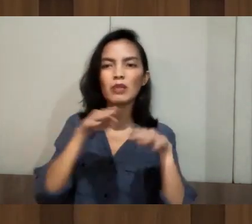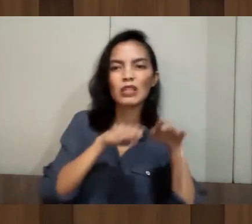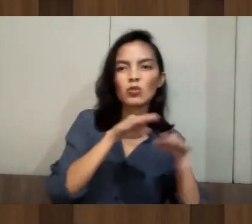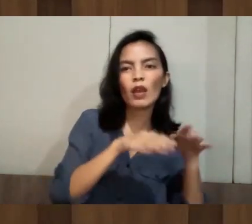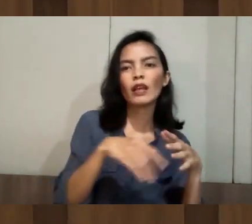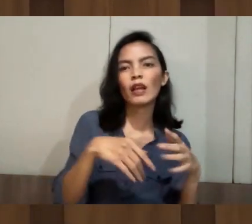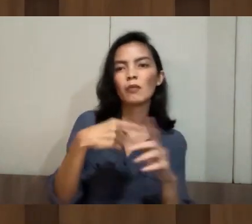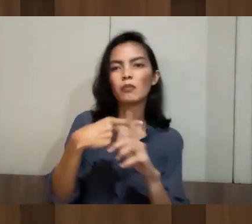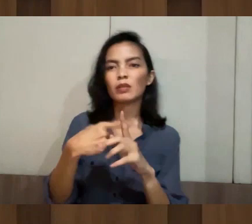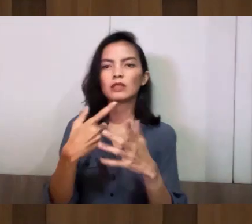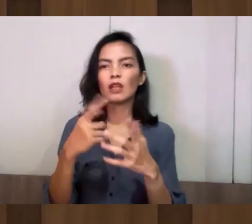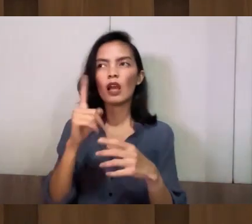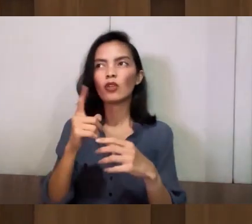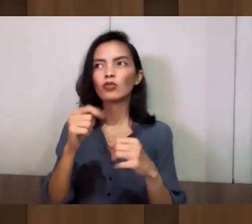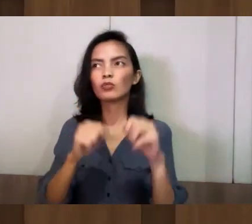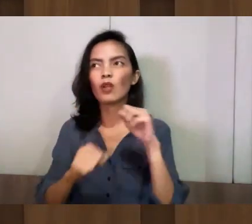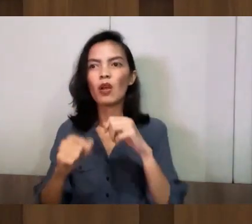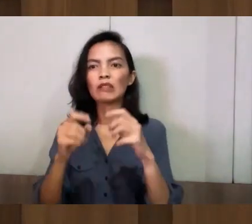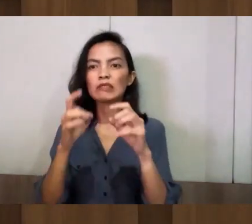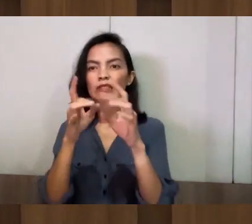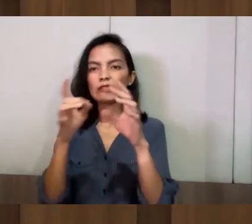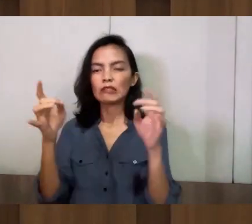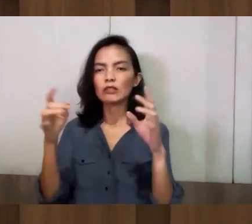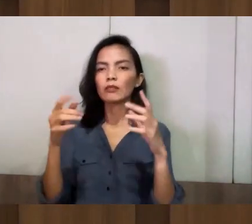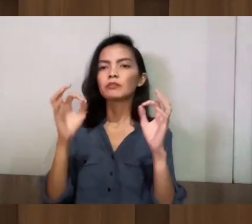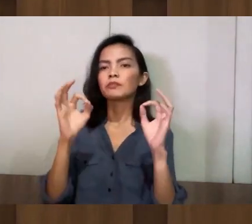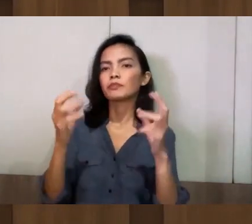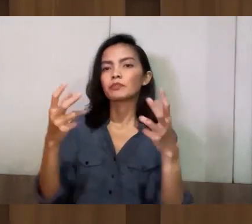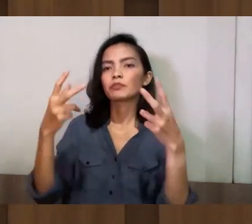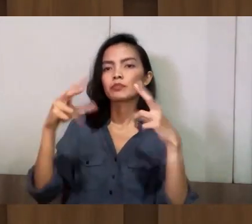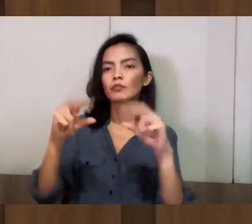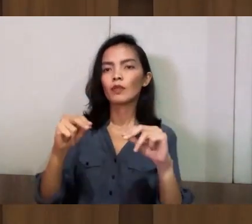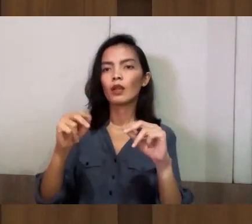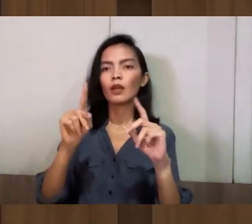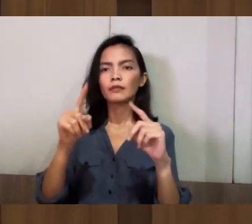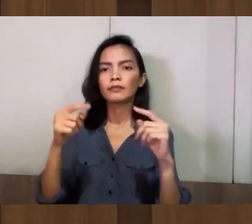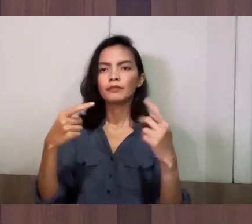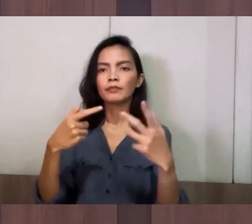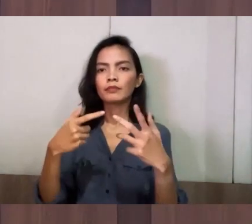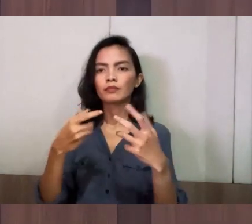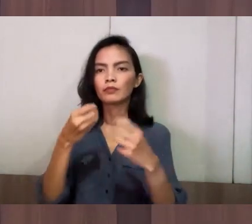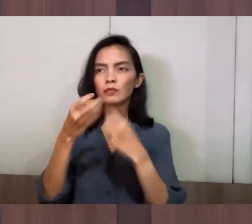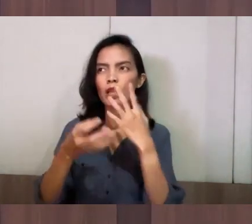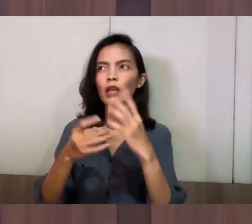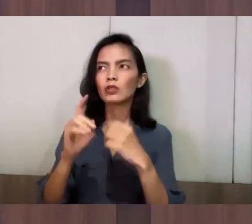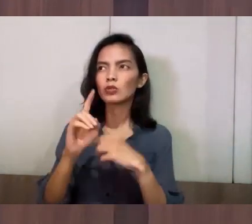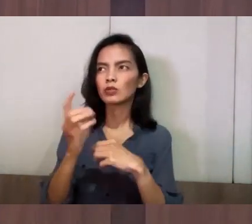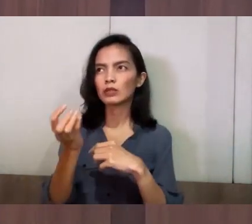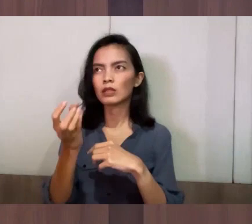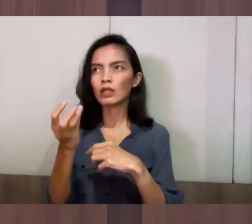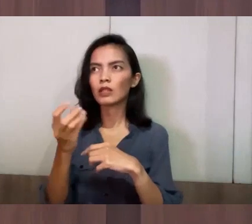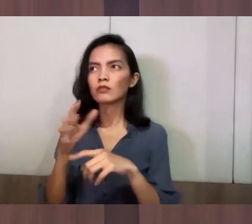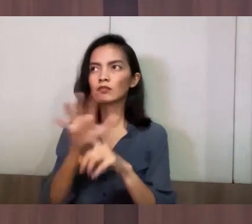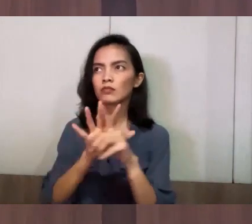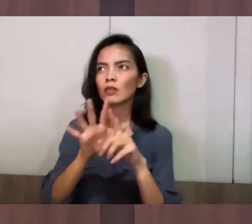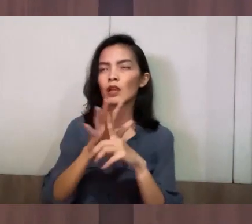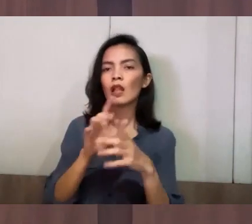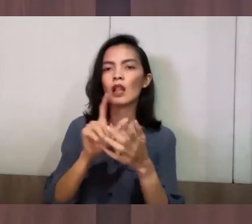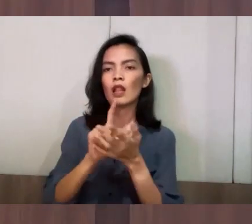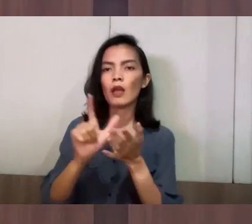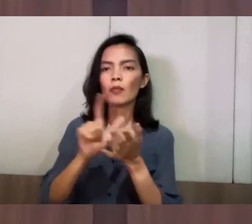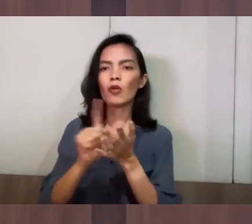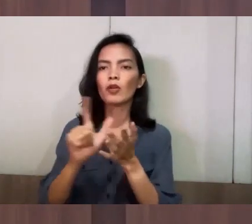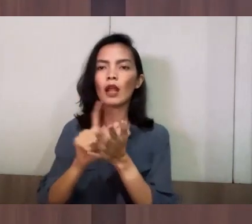our lefts and rights, and ended up in running out of fuel. Now, for your